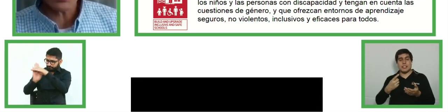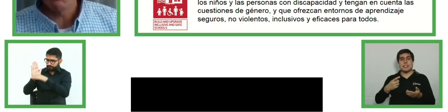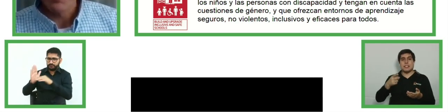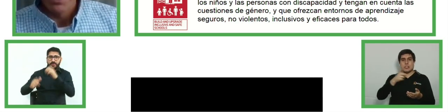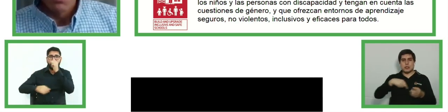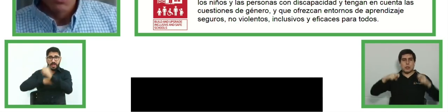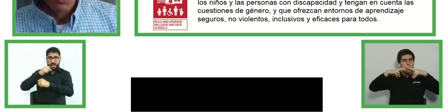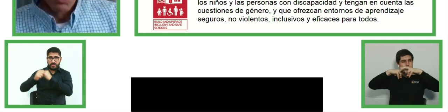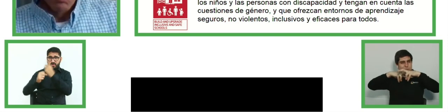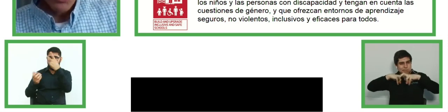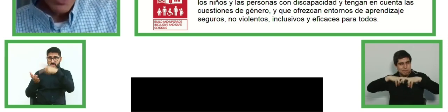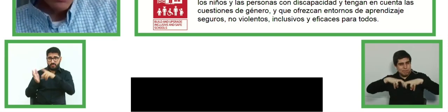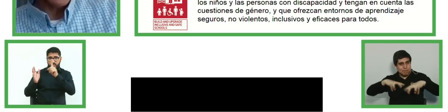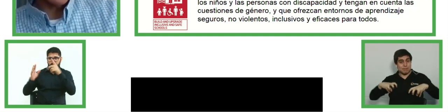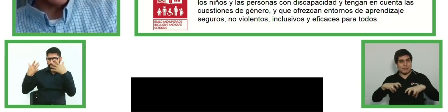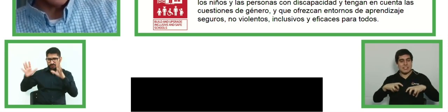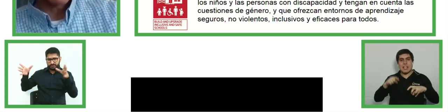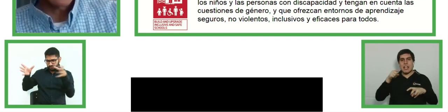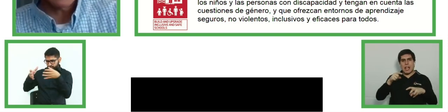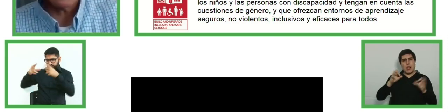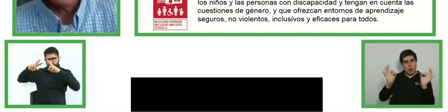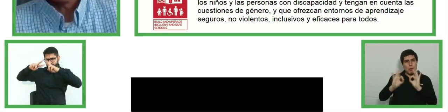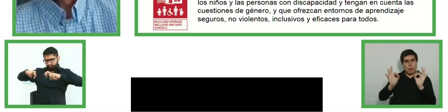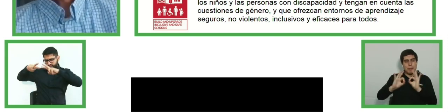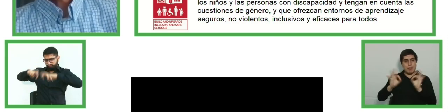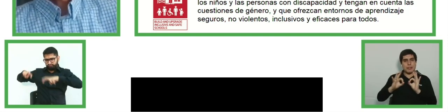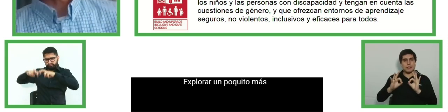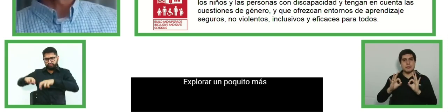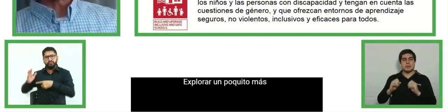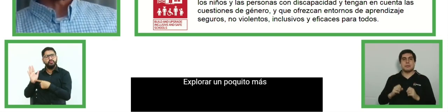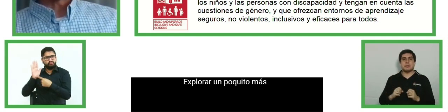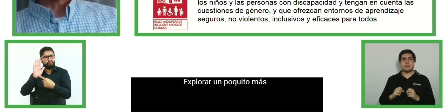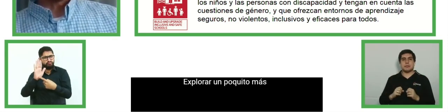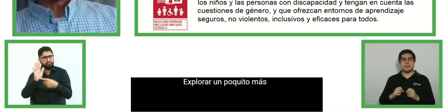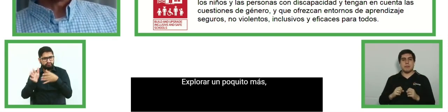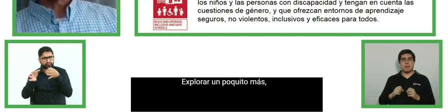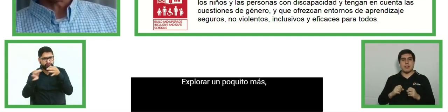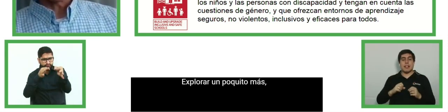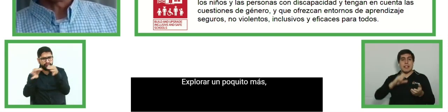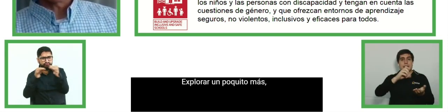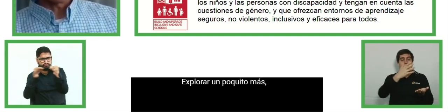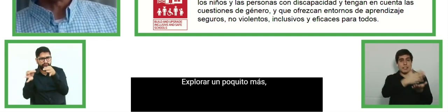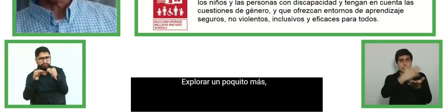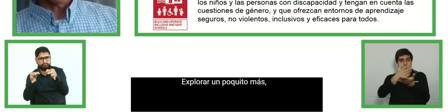it says clearly that educational centers or educational